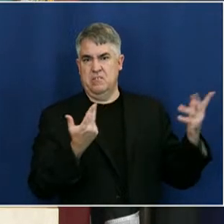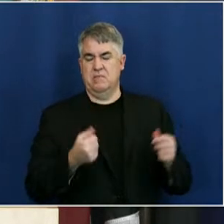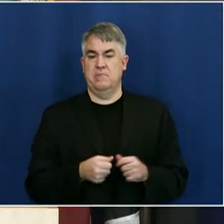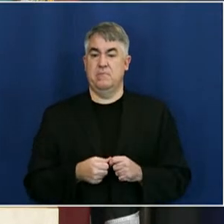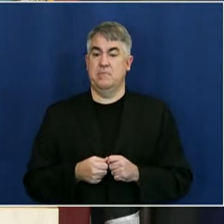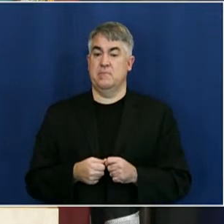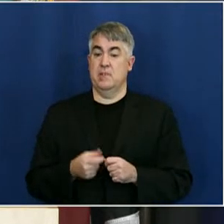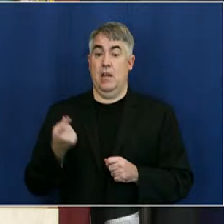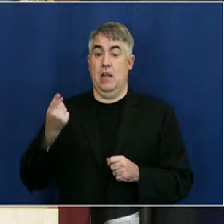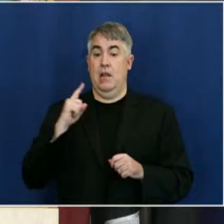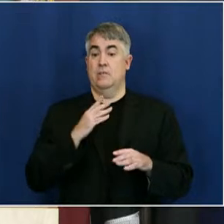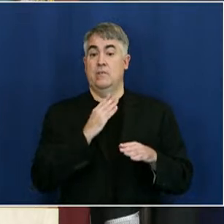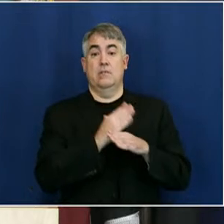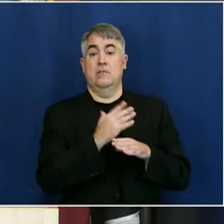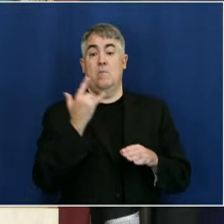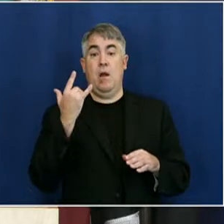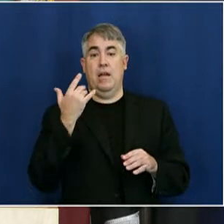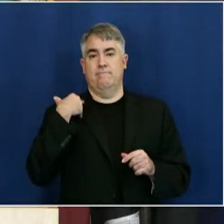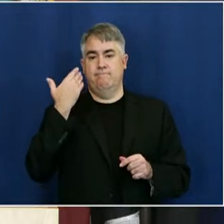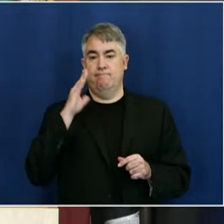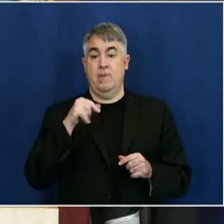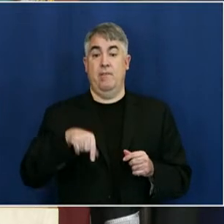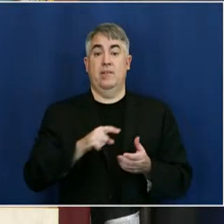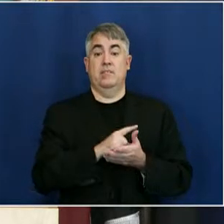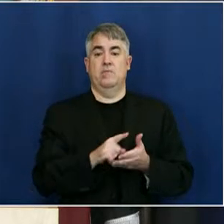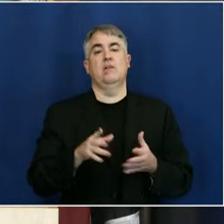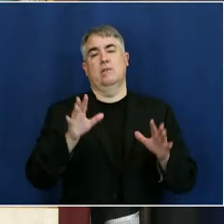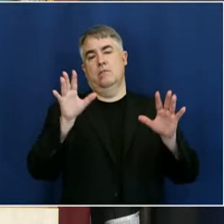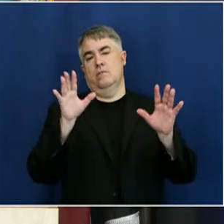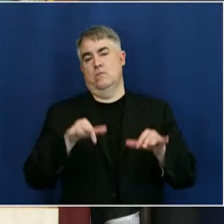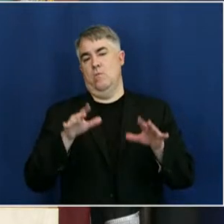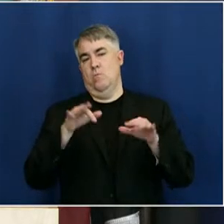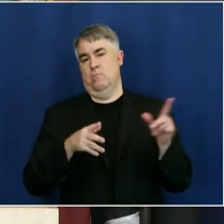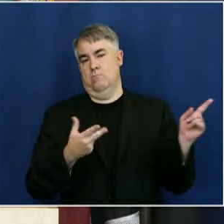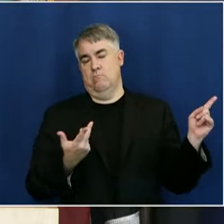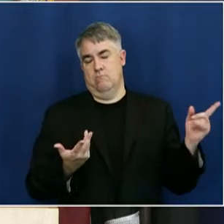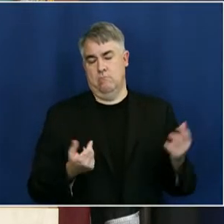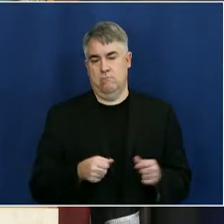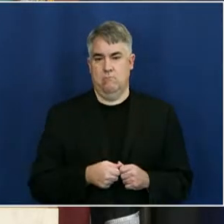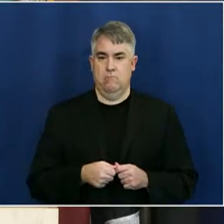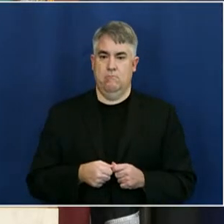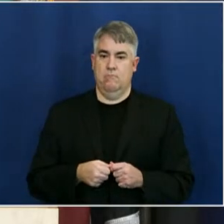last week. We do know the current delay is based on weather. All right, that